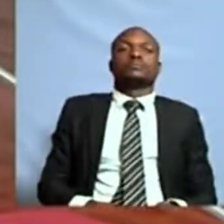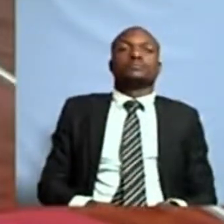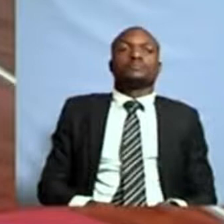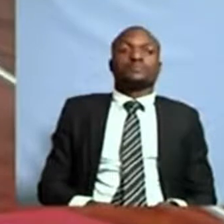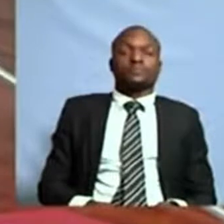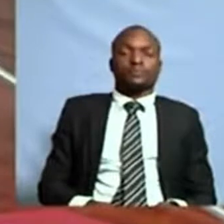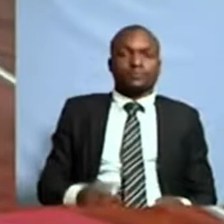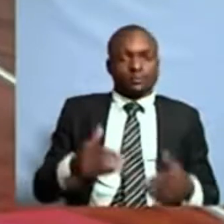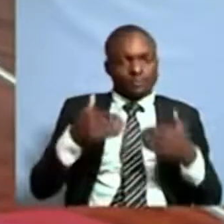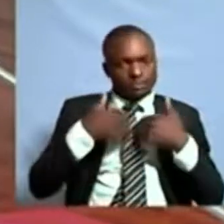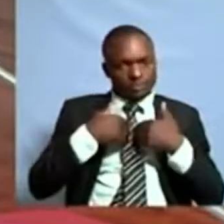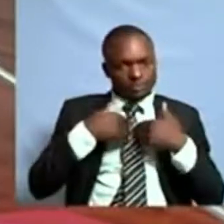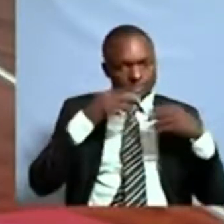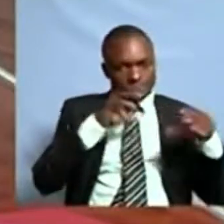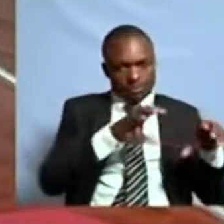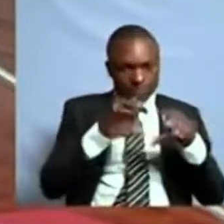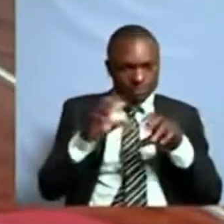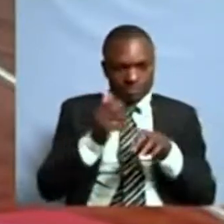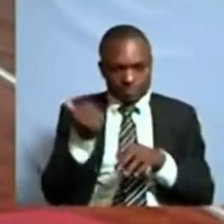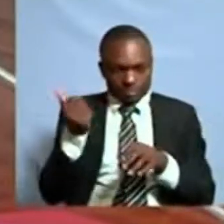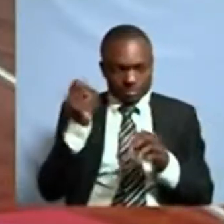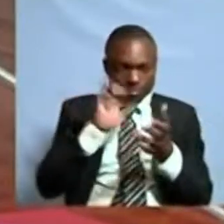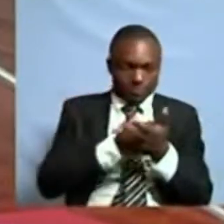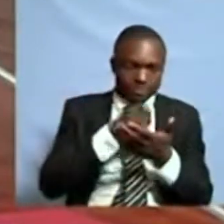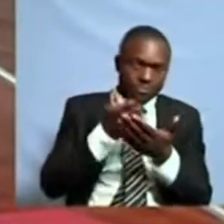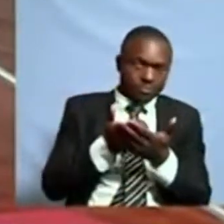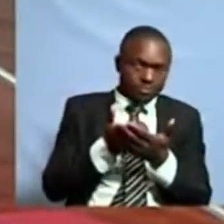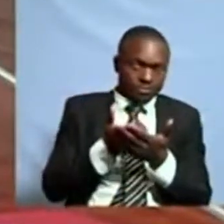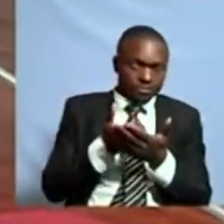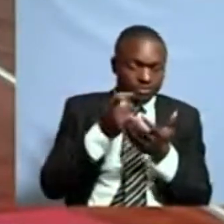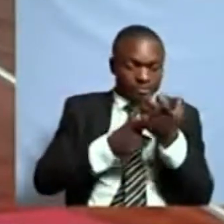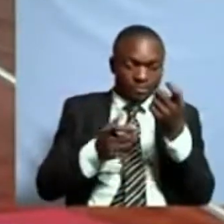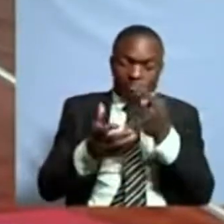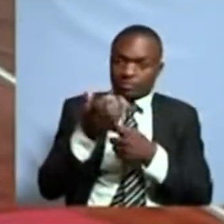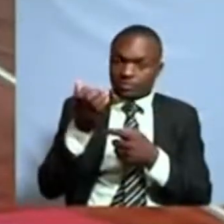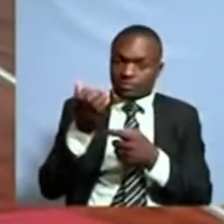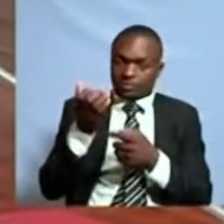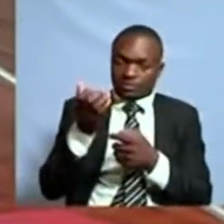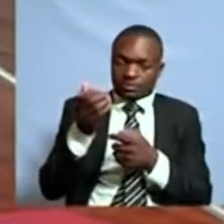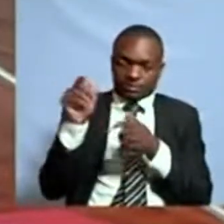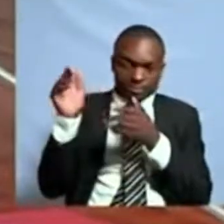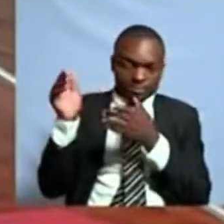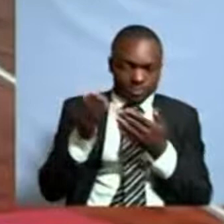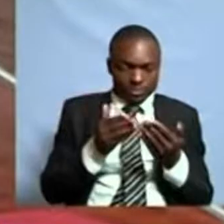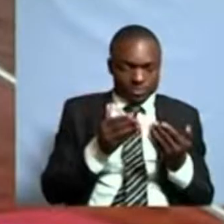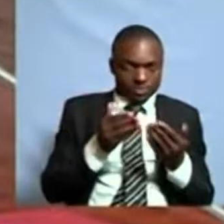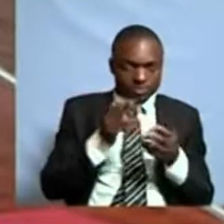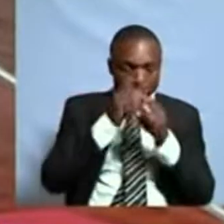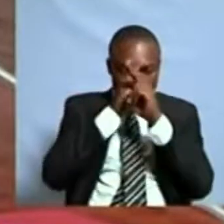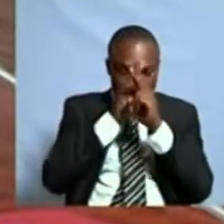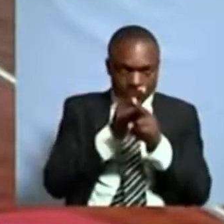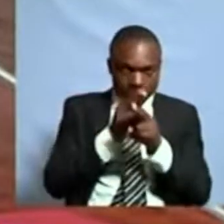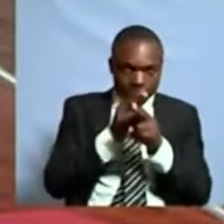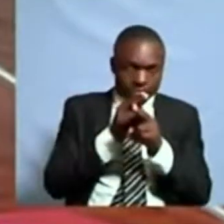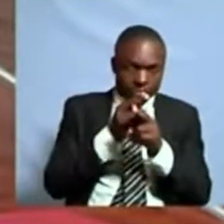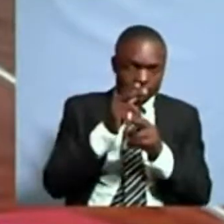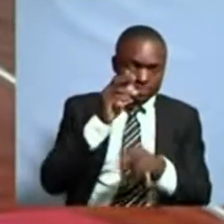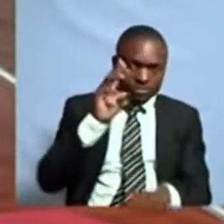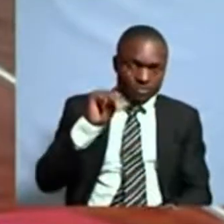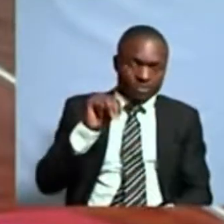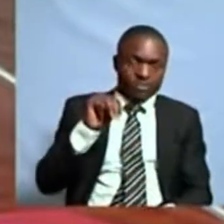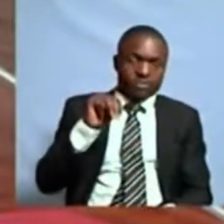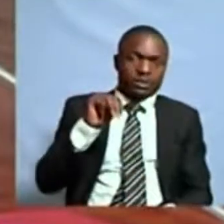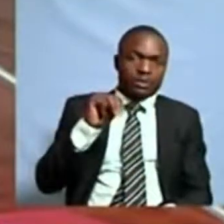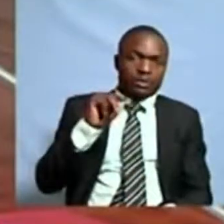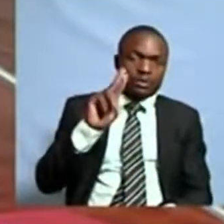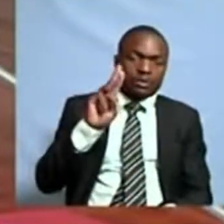Have we done any empirical evidence? Have we been consulted? That is coming from Honorable David Maumba.